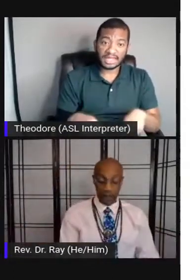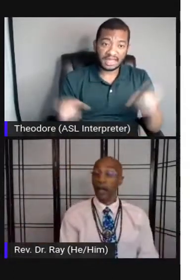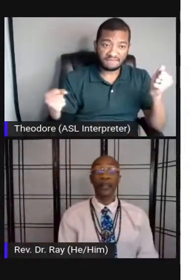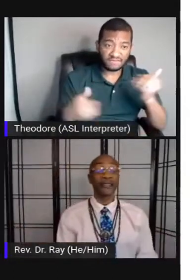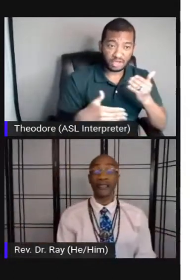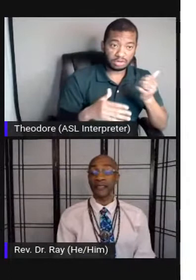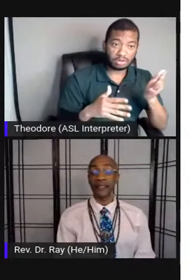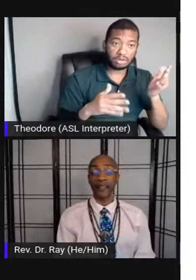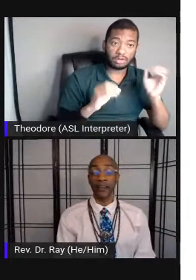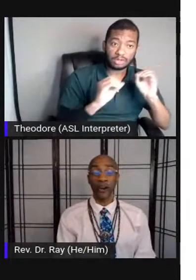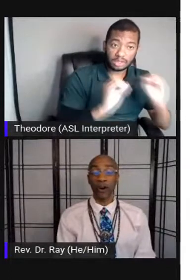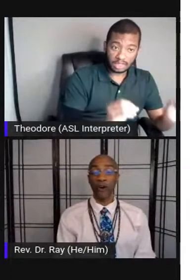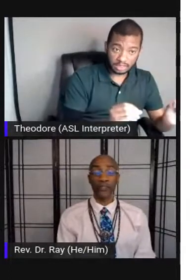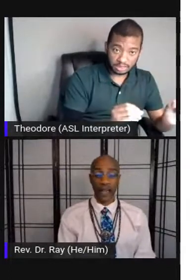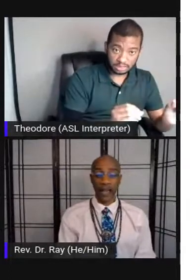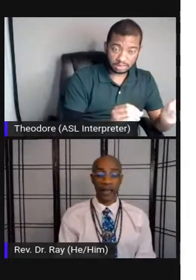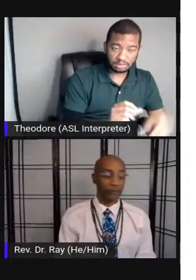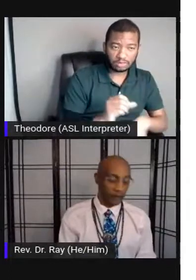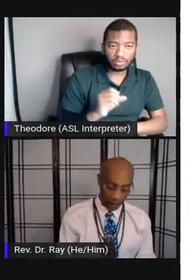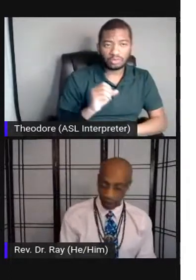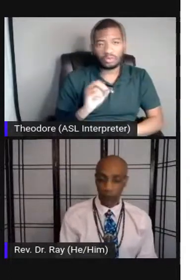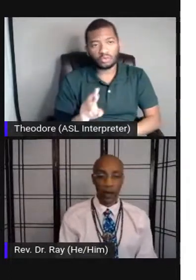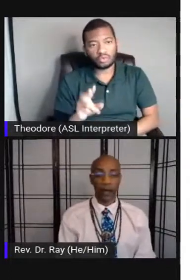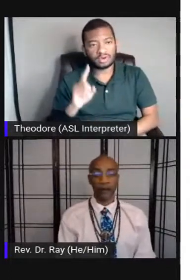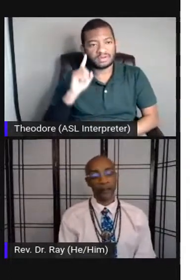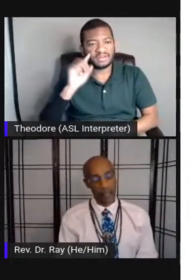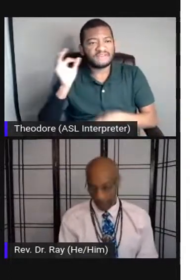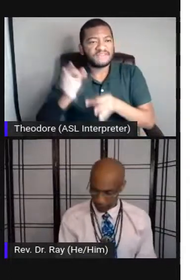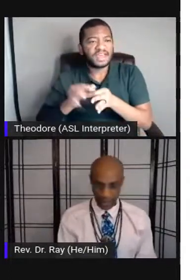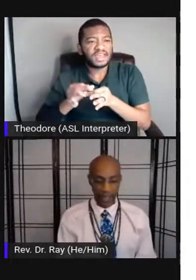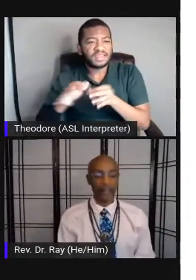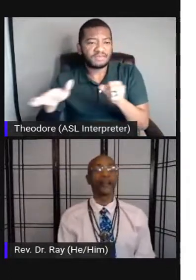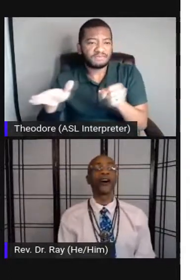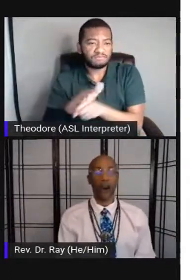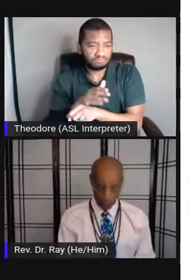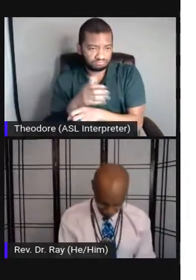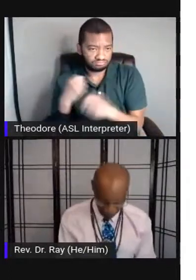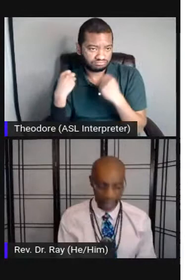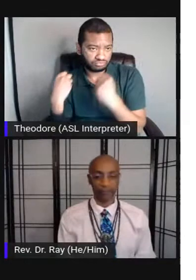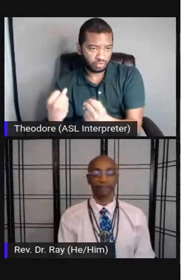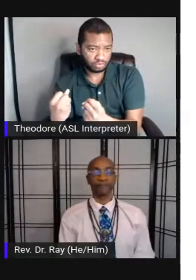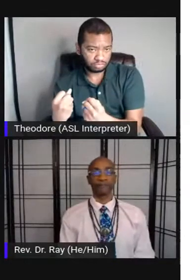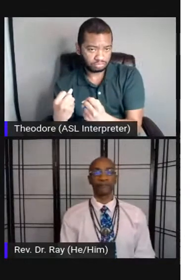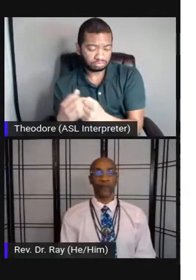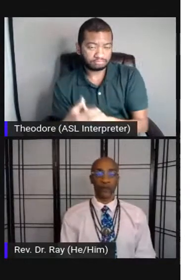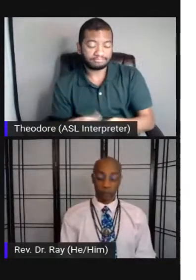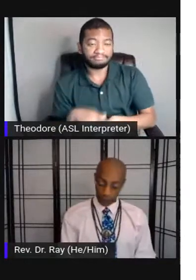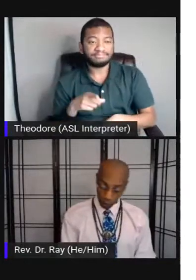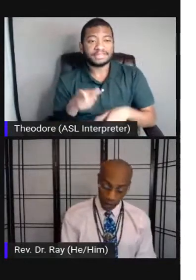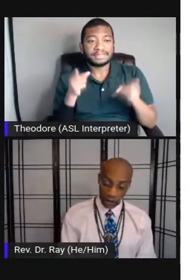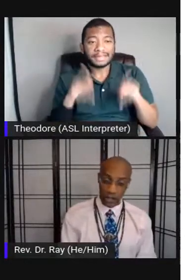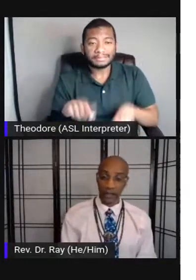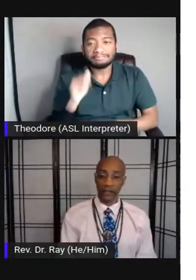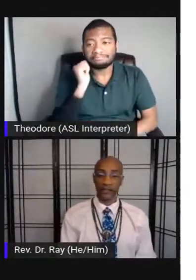exists consistently, all the time, everywhere, every day, all the time. But